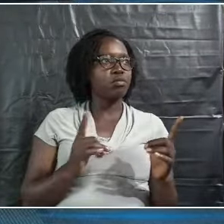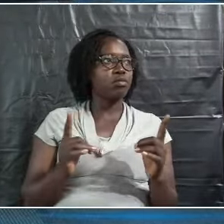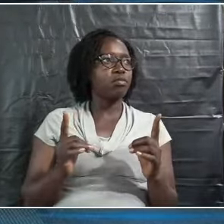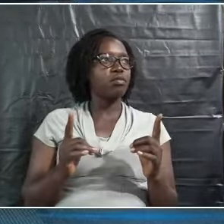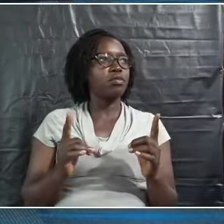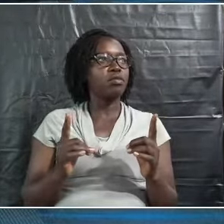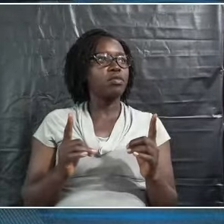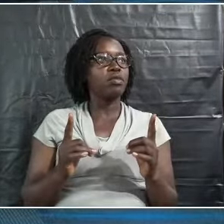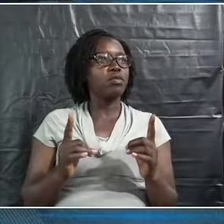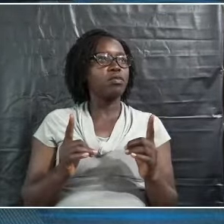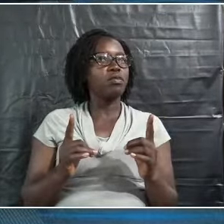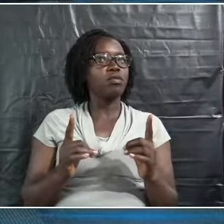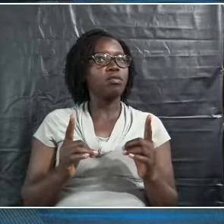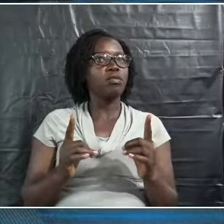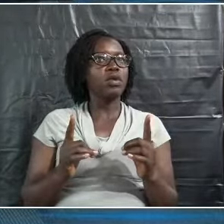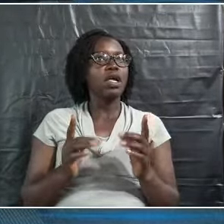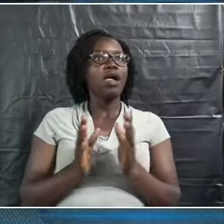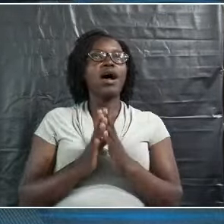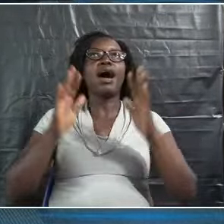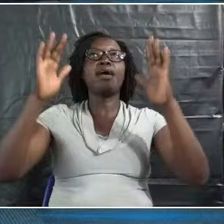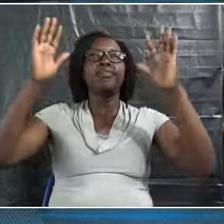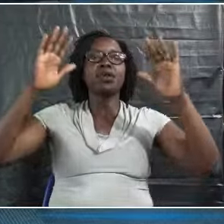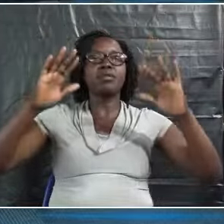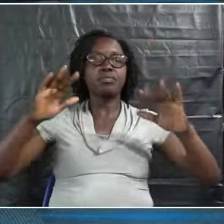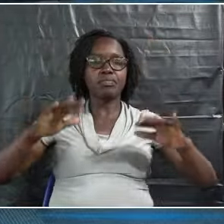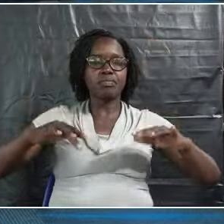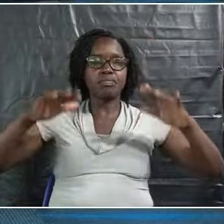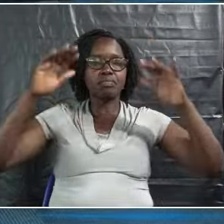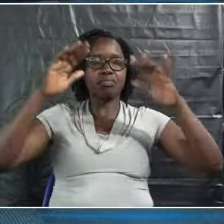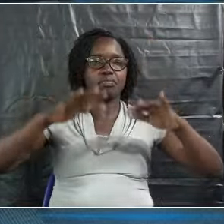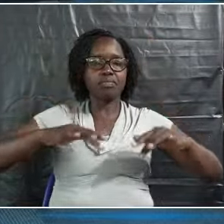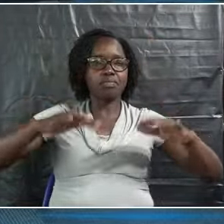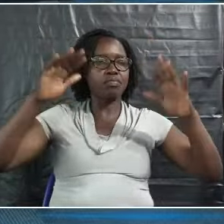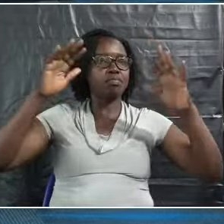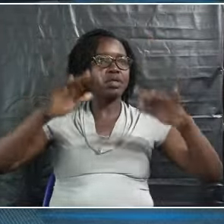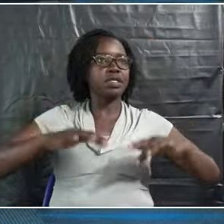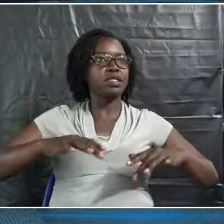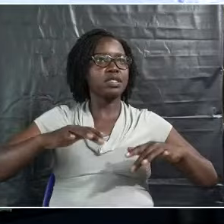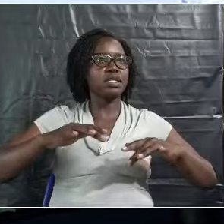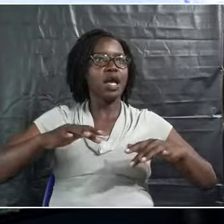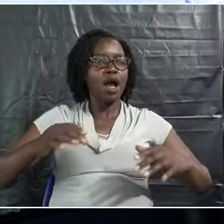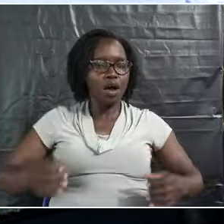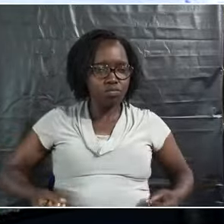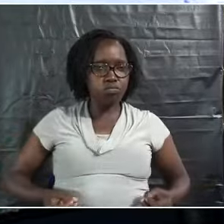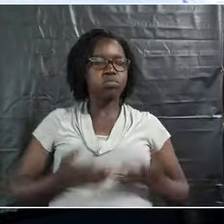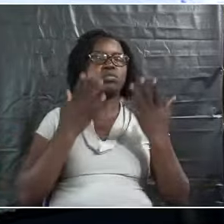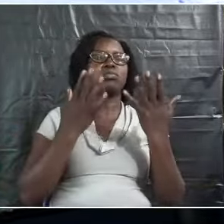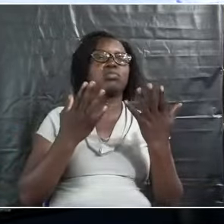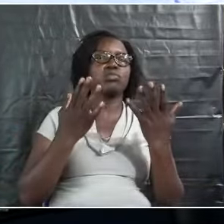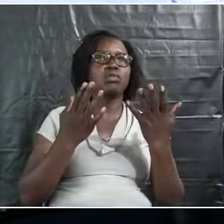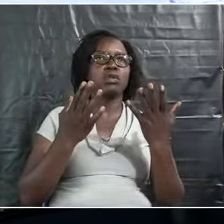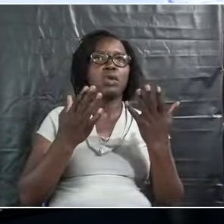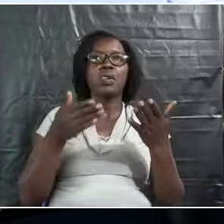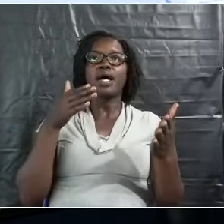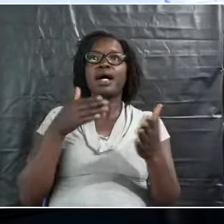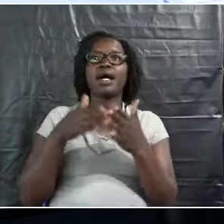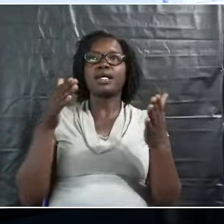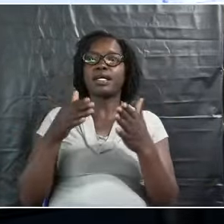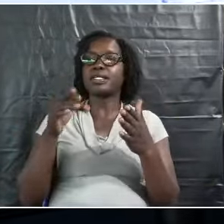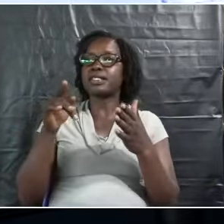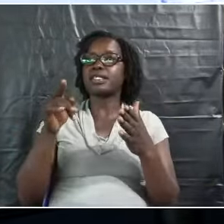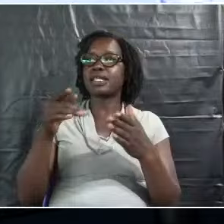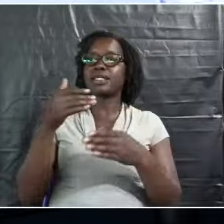and what? And the rains came and blew and beat against that